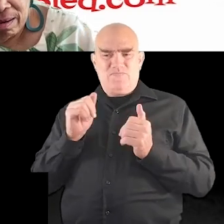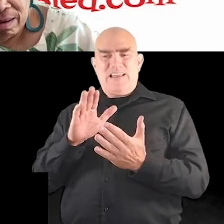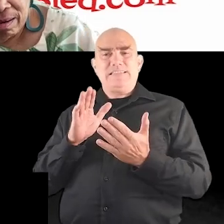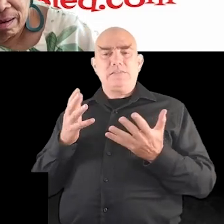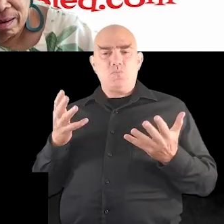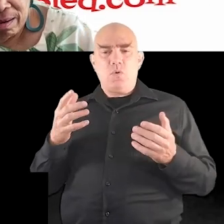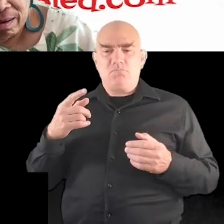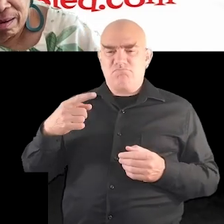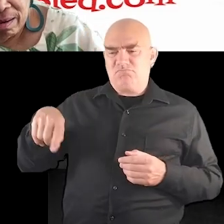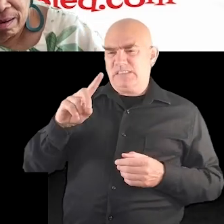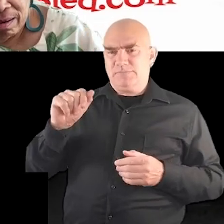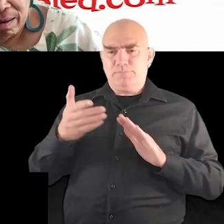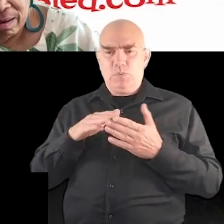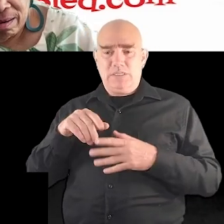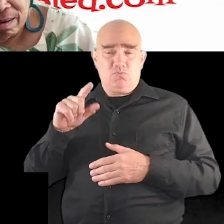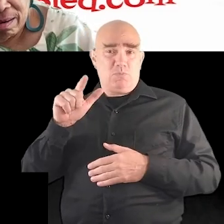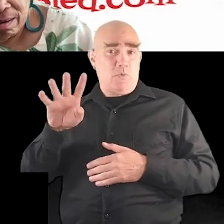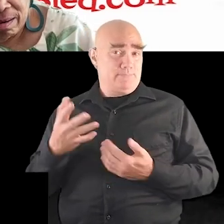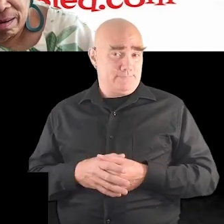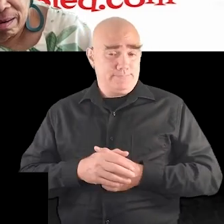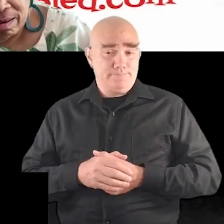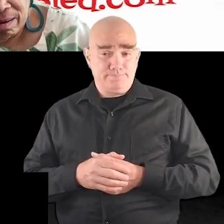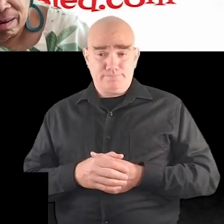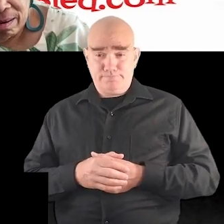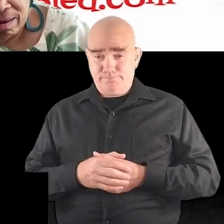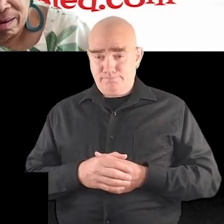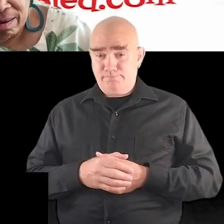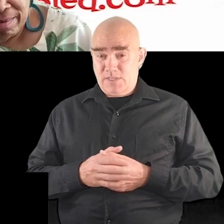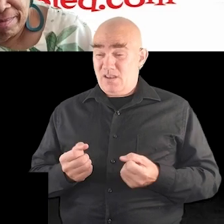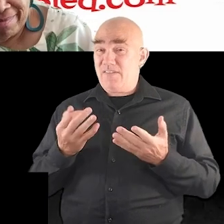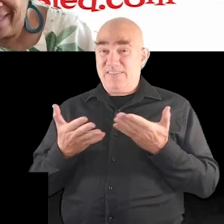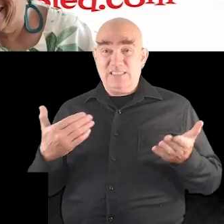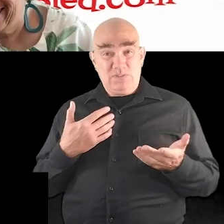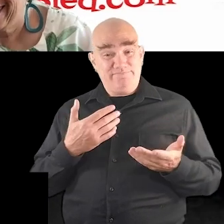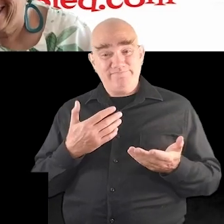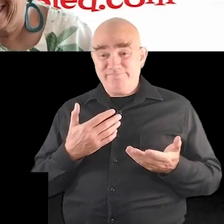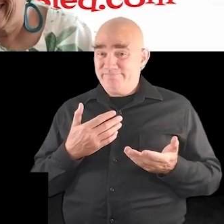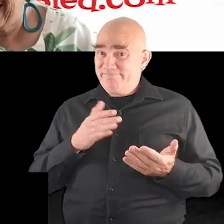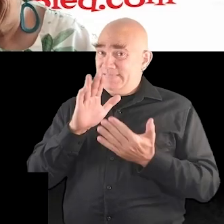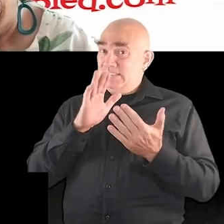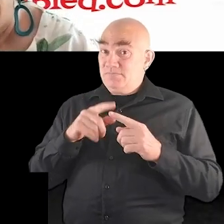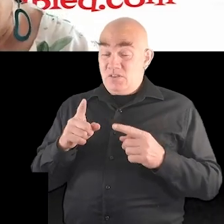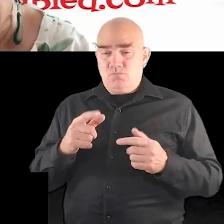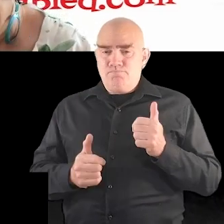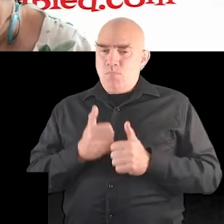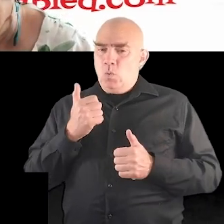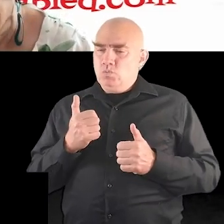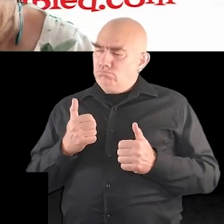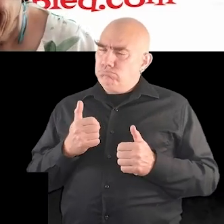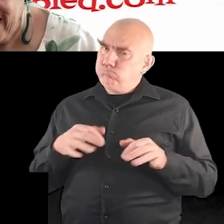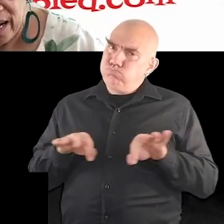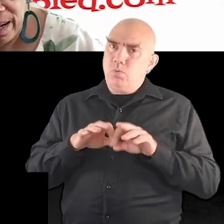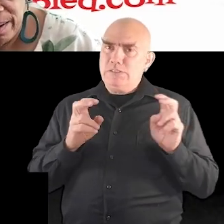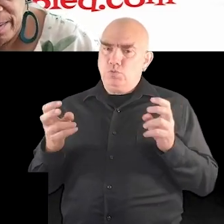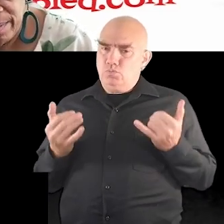crucial issue facing the disability community in 2024. There's a lot of stuff we deal with that, but this